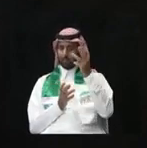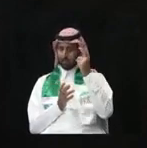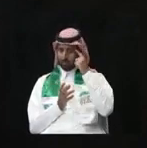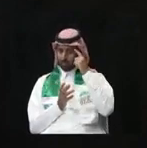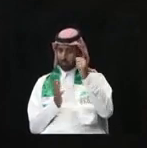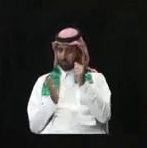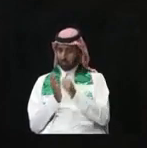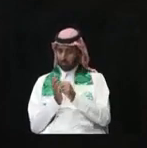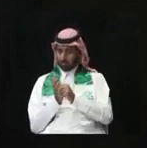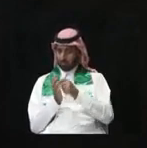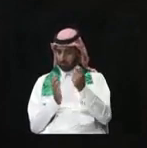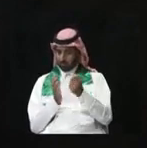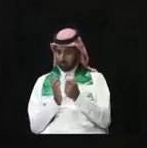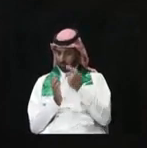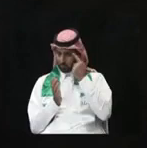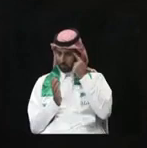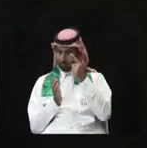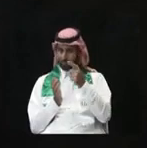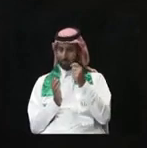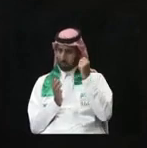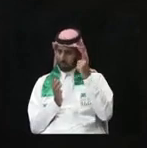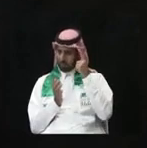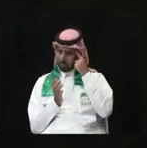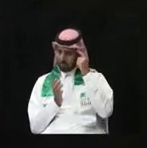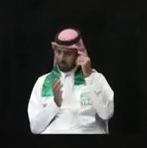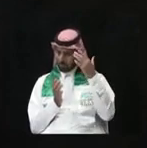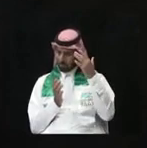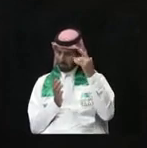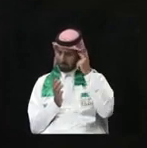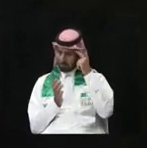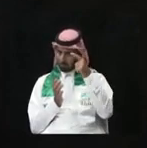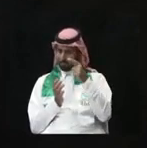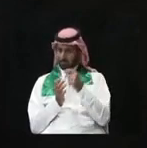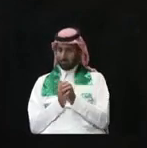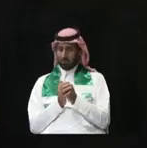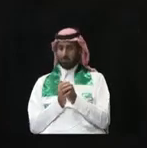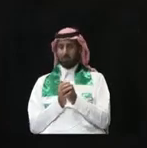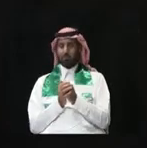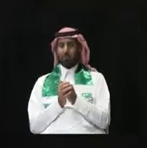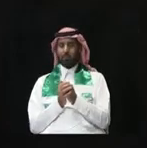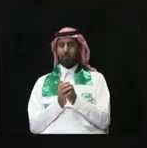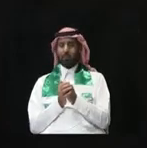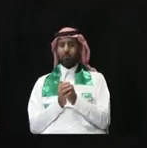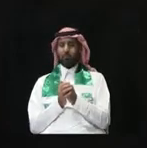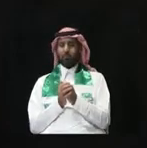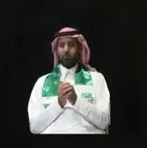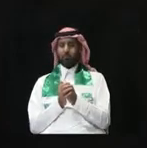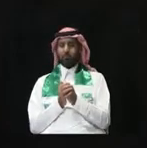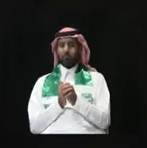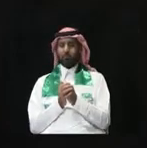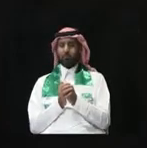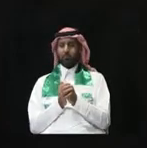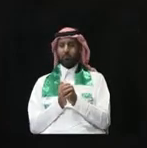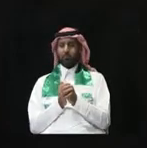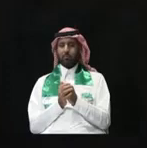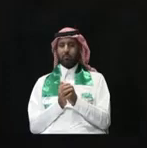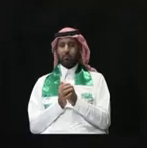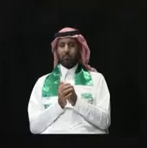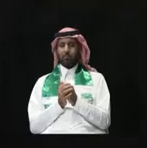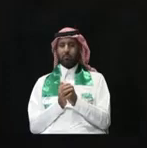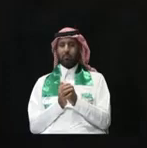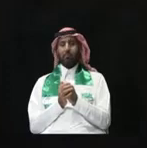you because come up with any other ideas that you believe that